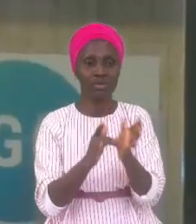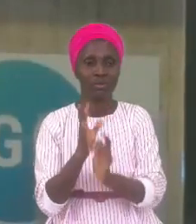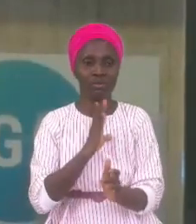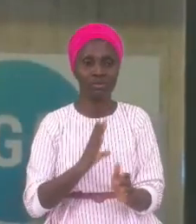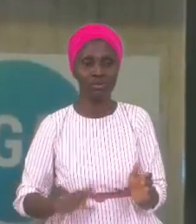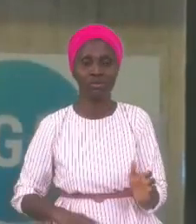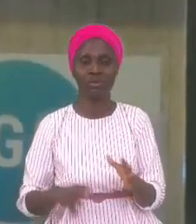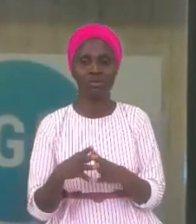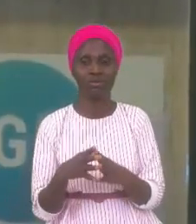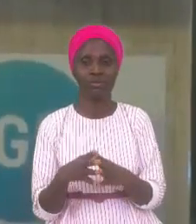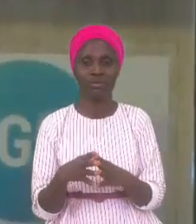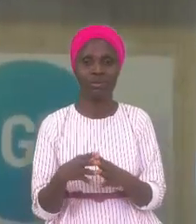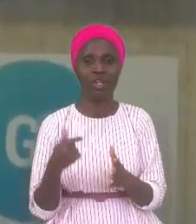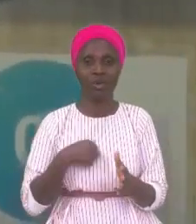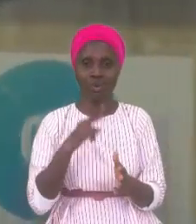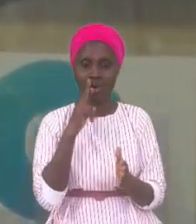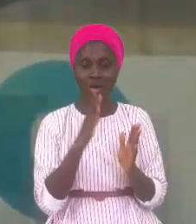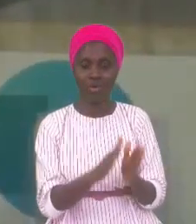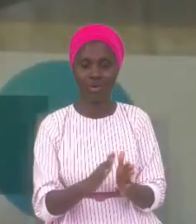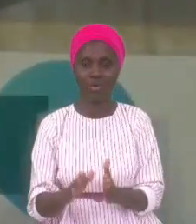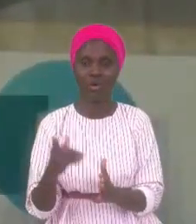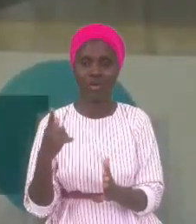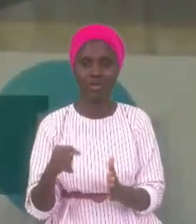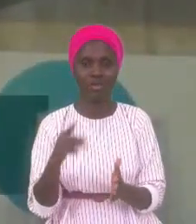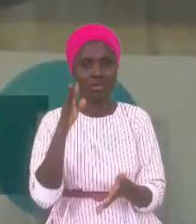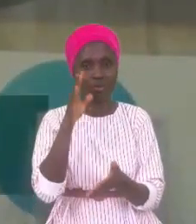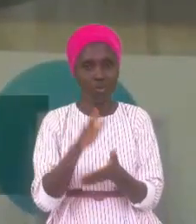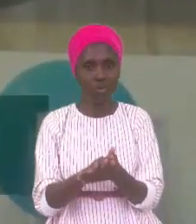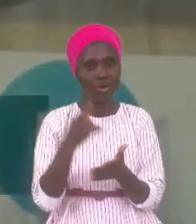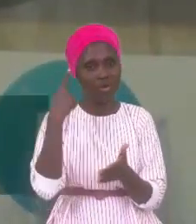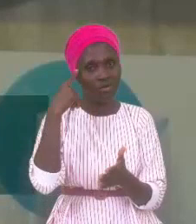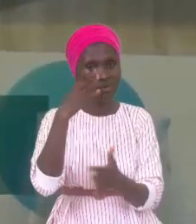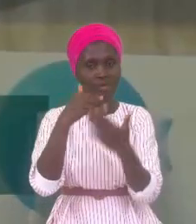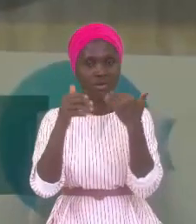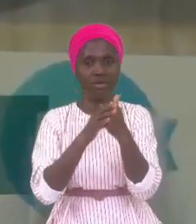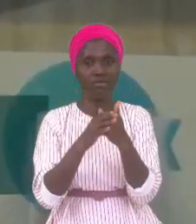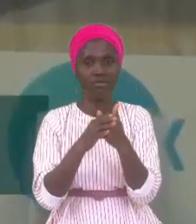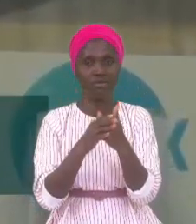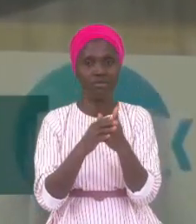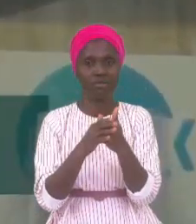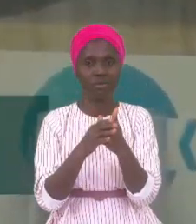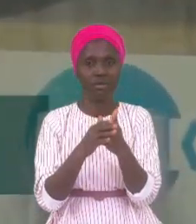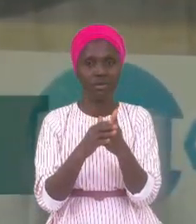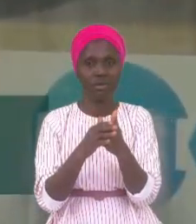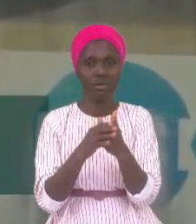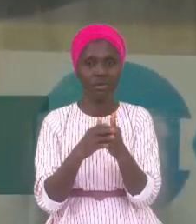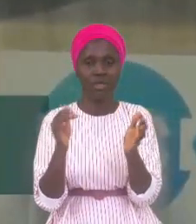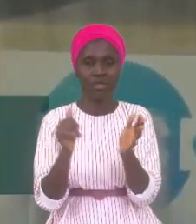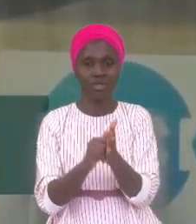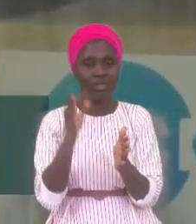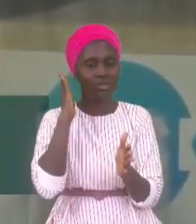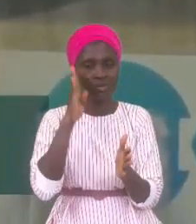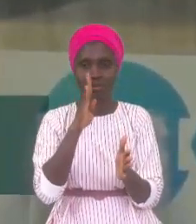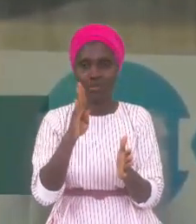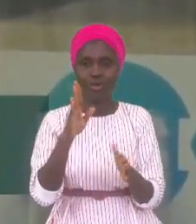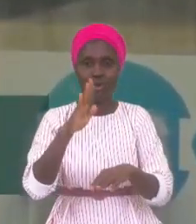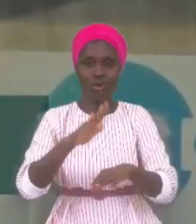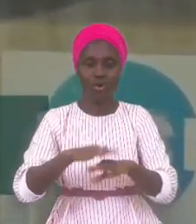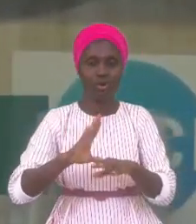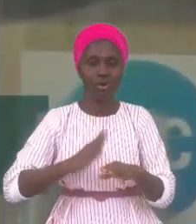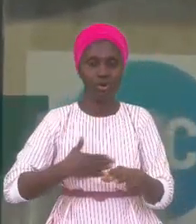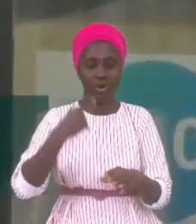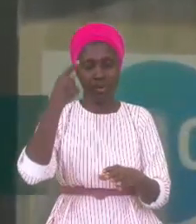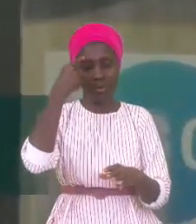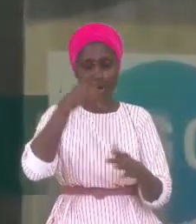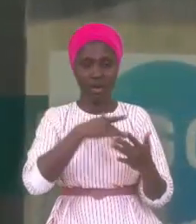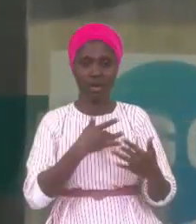for heaven. Preparing the bride for heaven. That should be on the top of our minds, that we're not just going